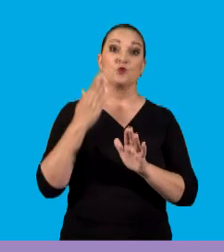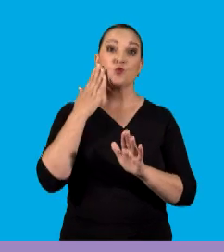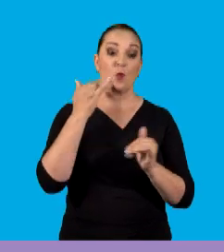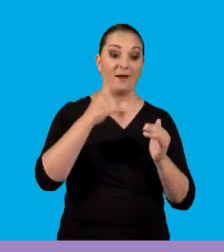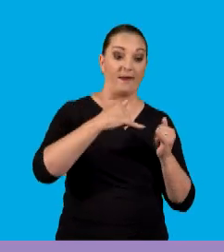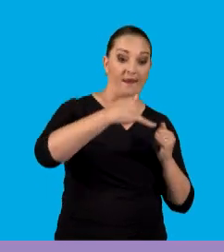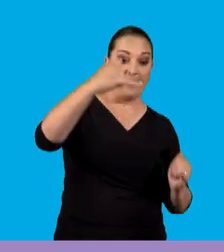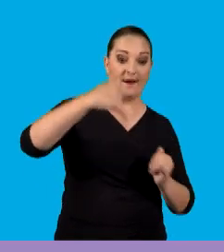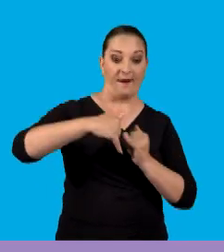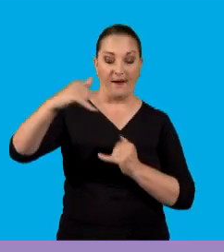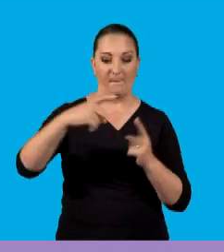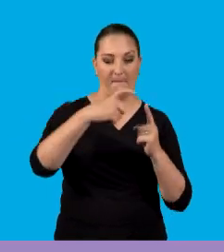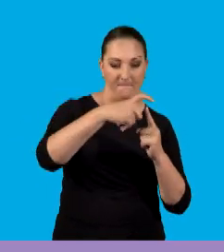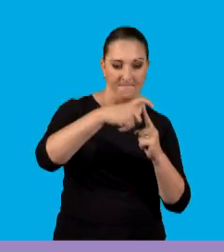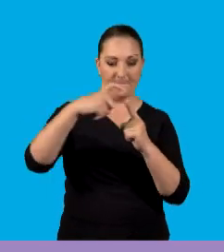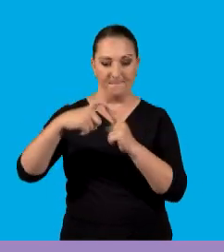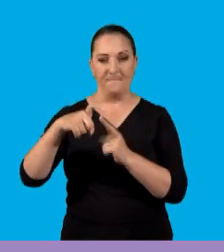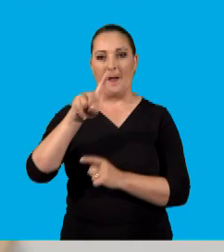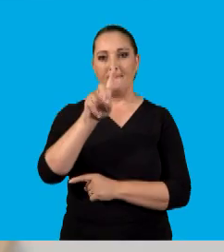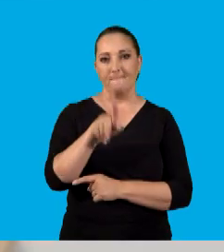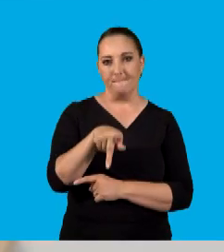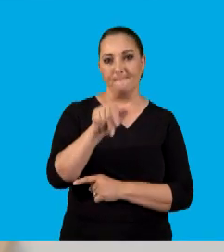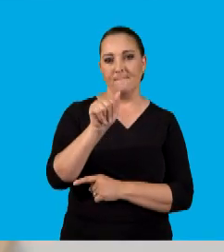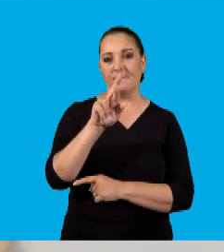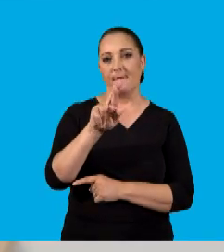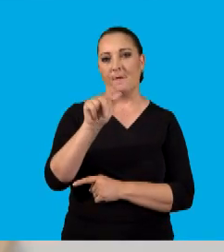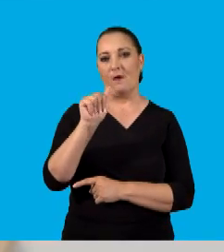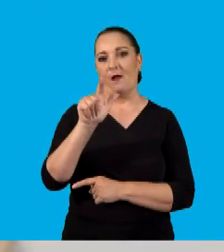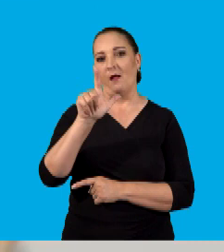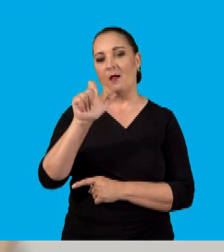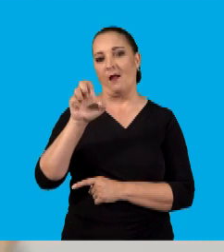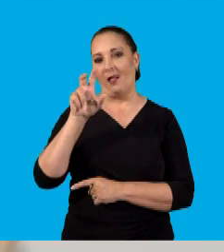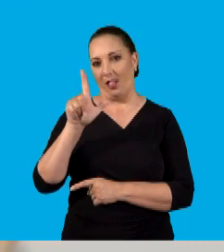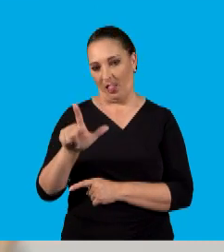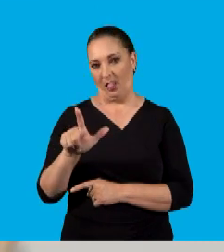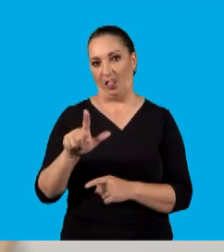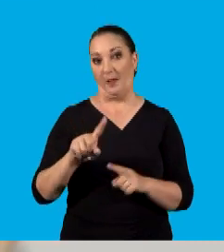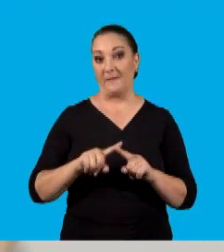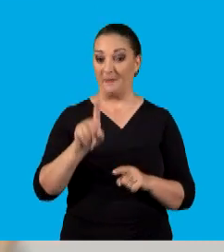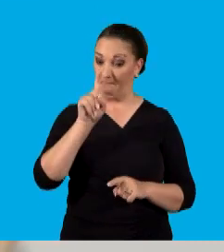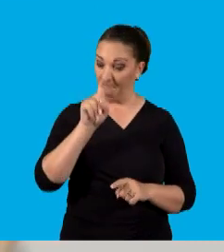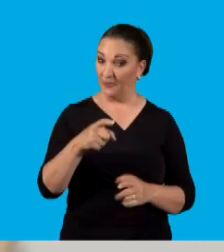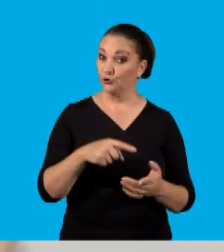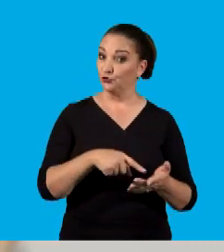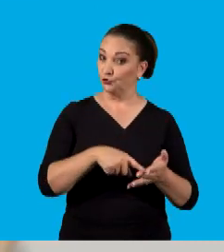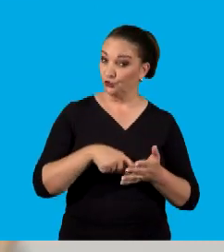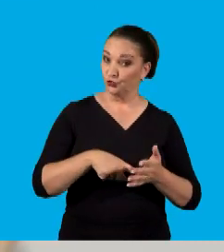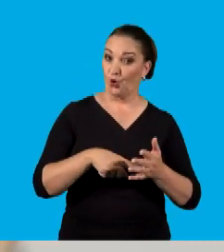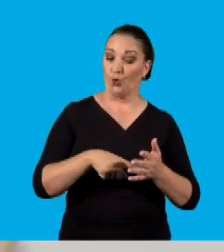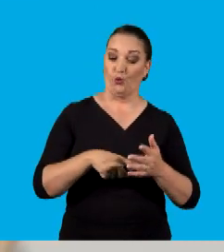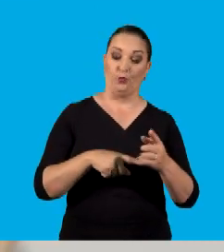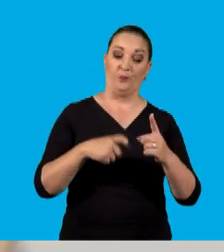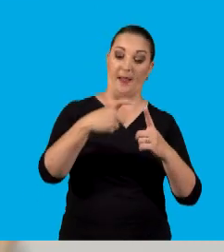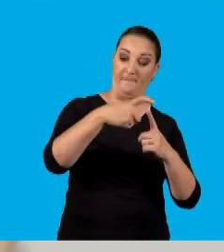by a transversal are parallel. So do not relate to corresponding angles as equal unless you have been given either